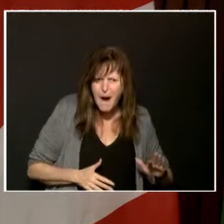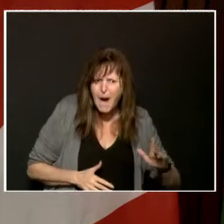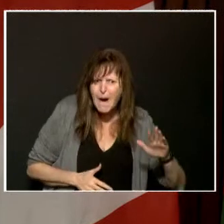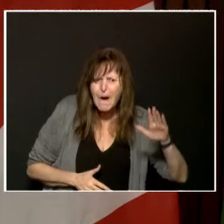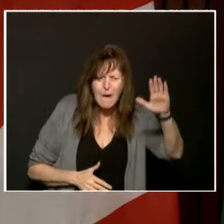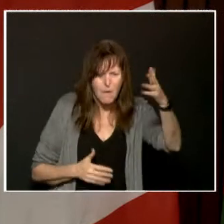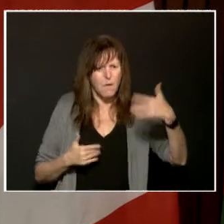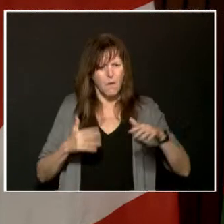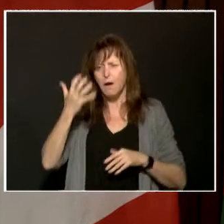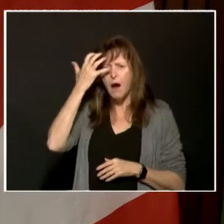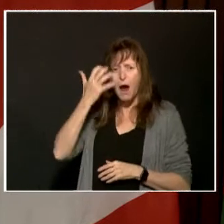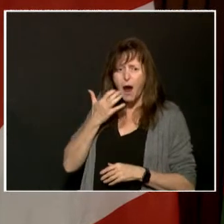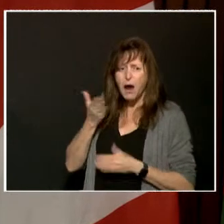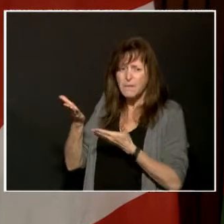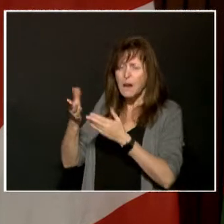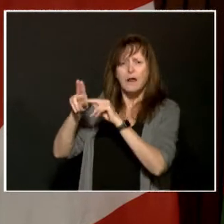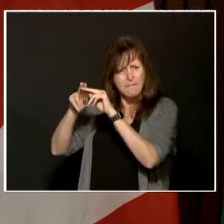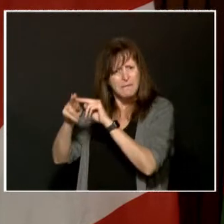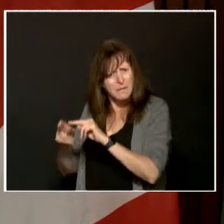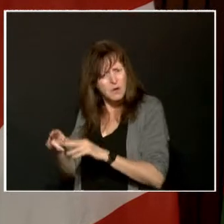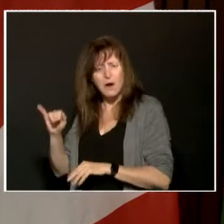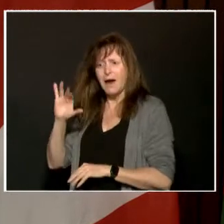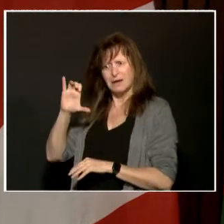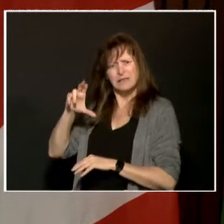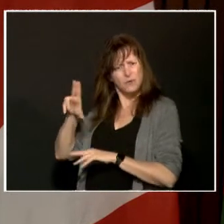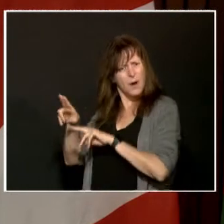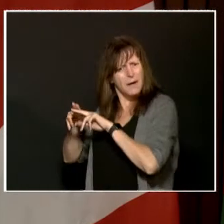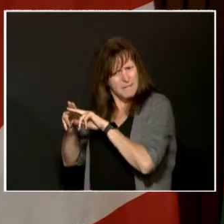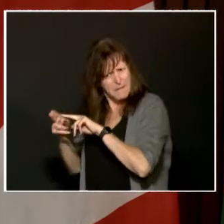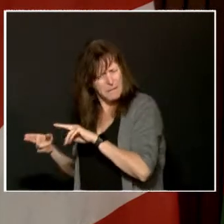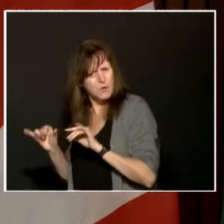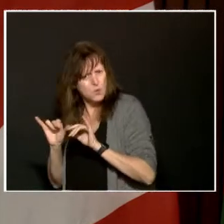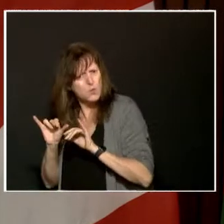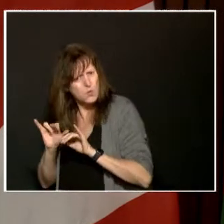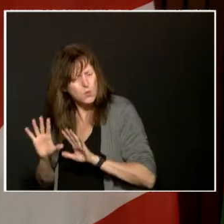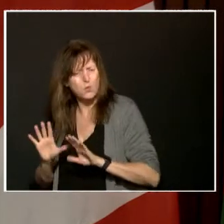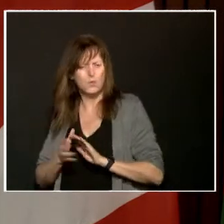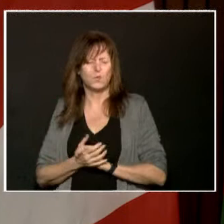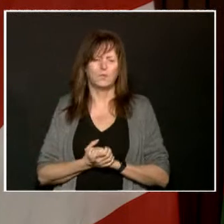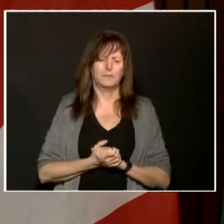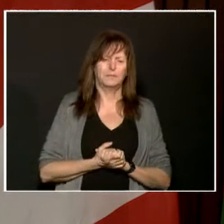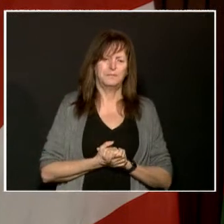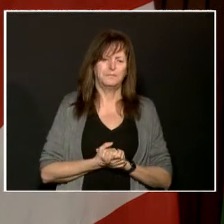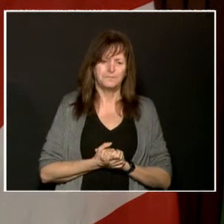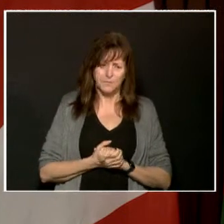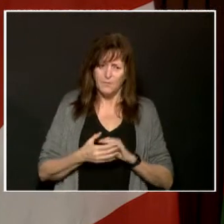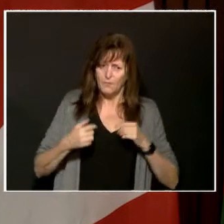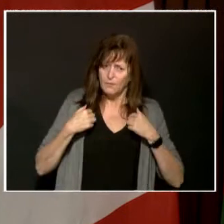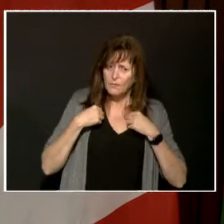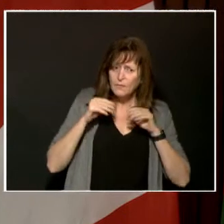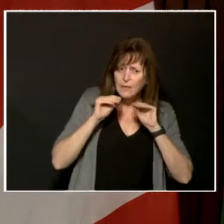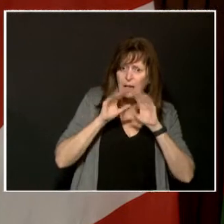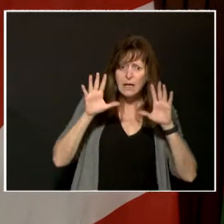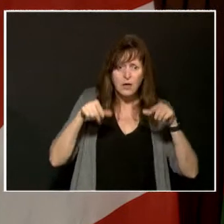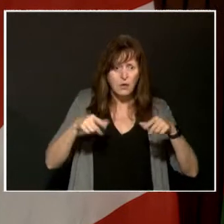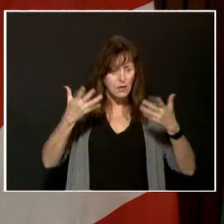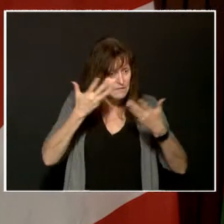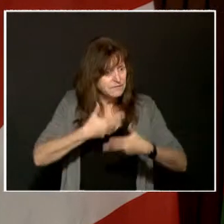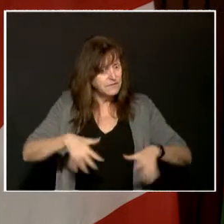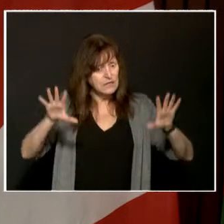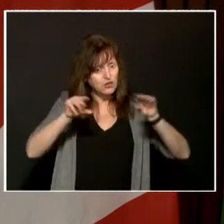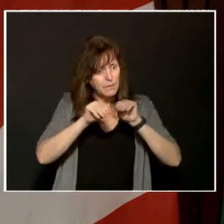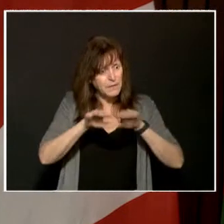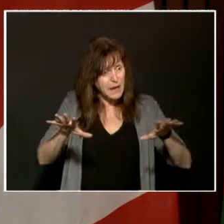to declining ICU occupancy. To be clear, we're not out of the woods just yet.